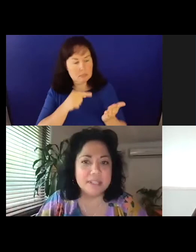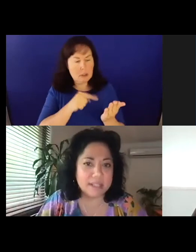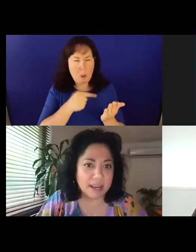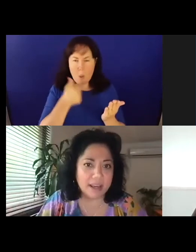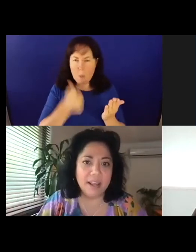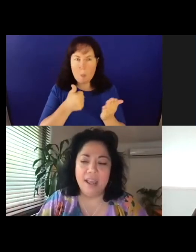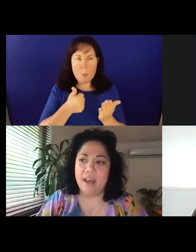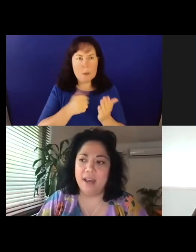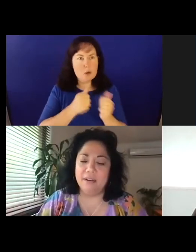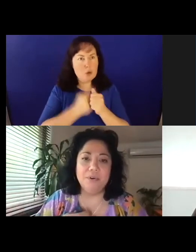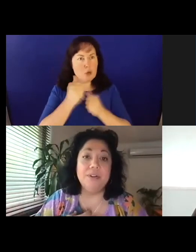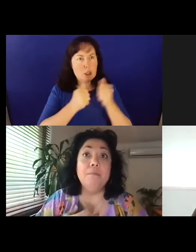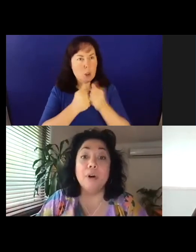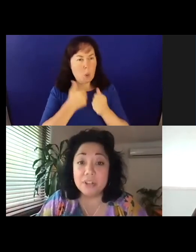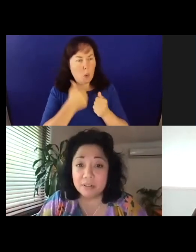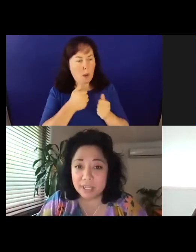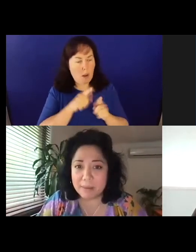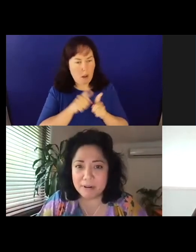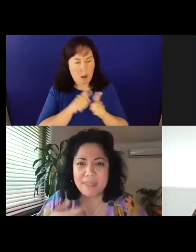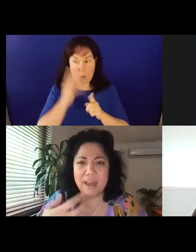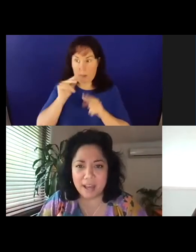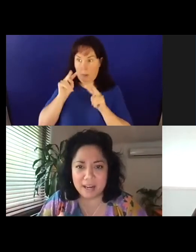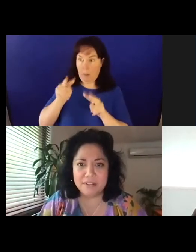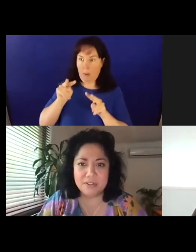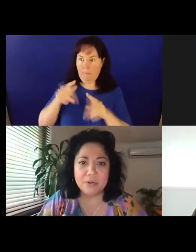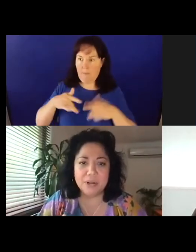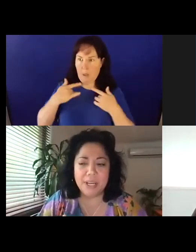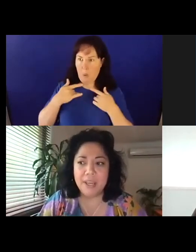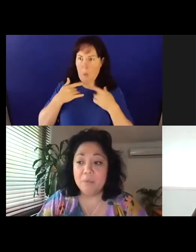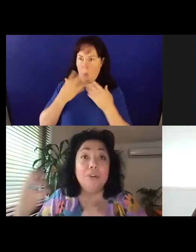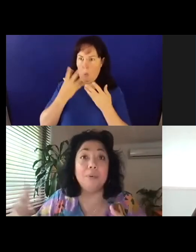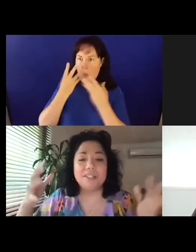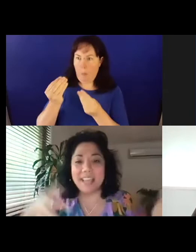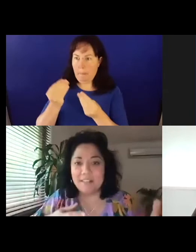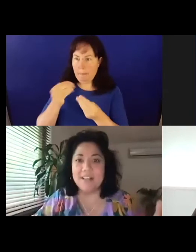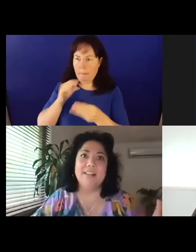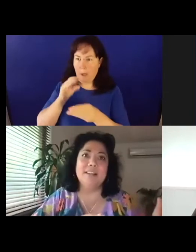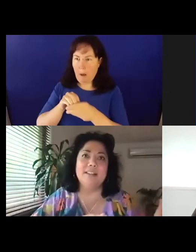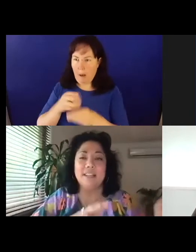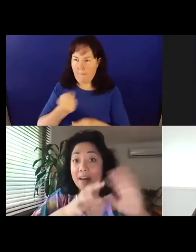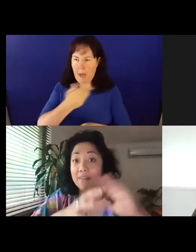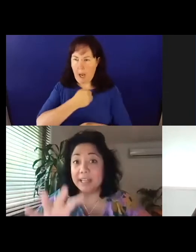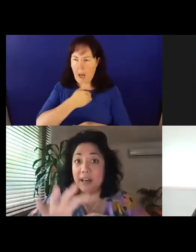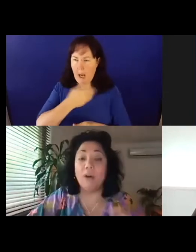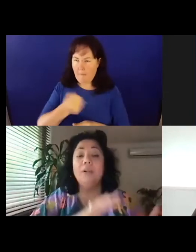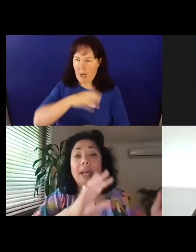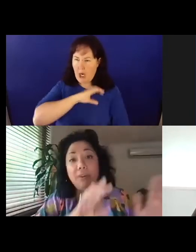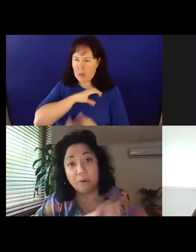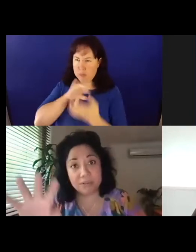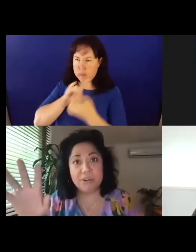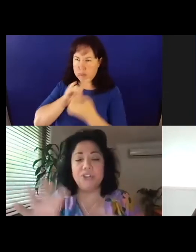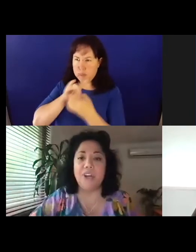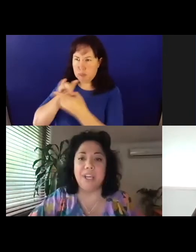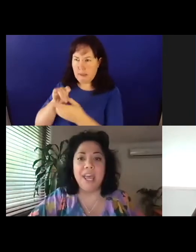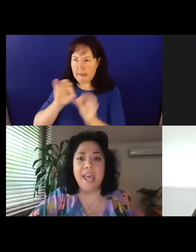from the start, a good emotional dilemma at the heart of the story with nuanced characters that have a clear goal and go